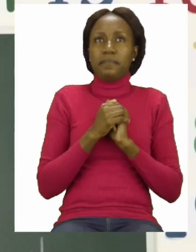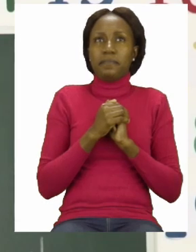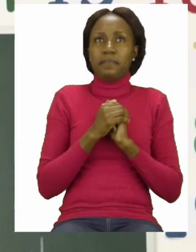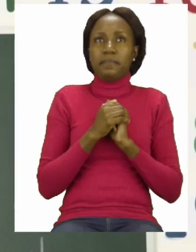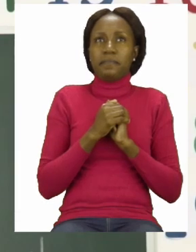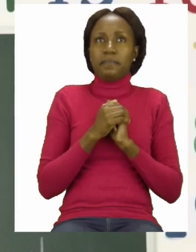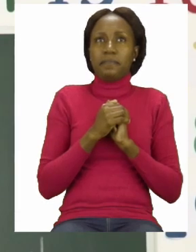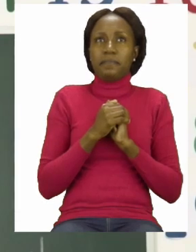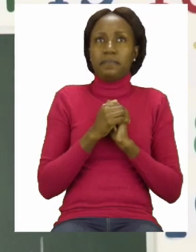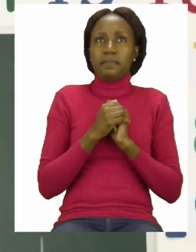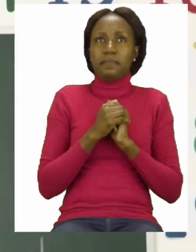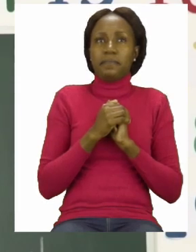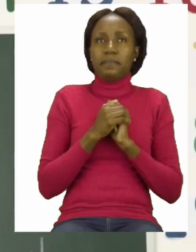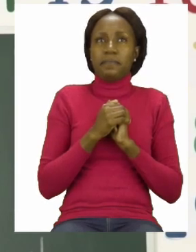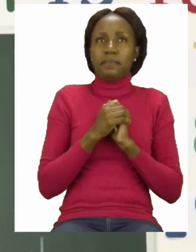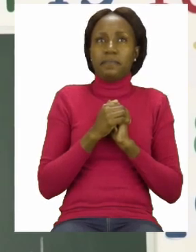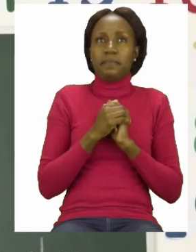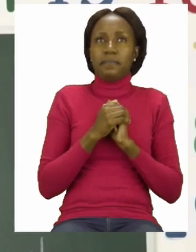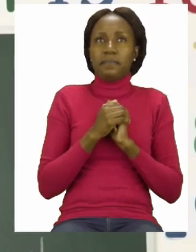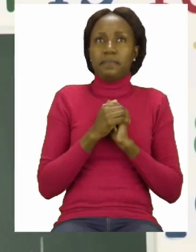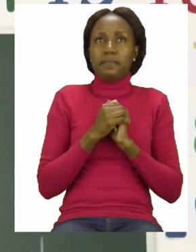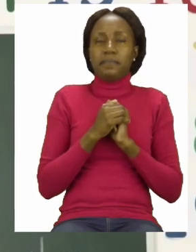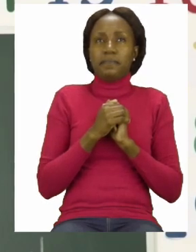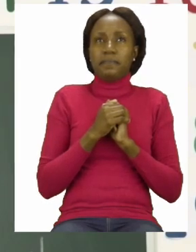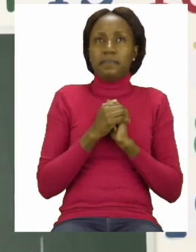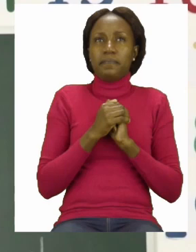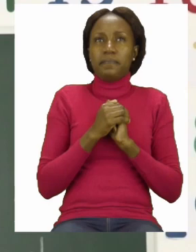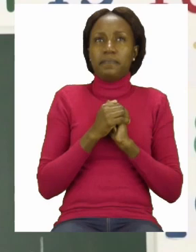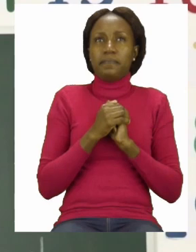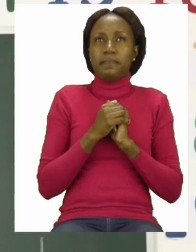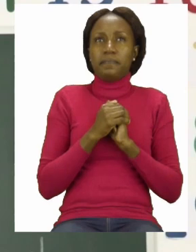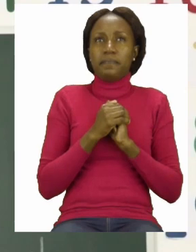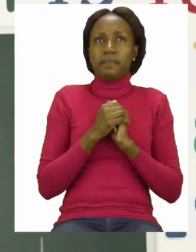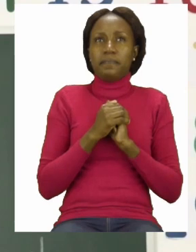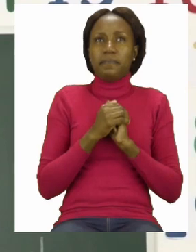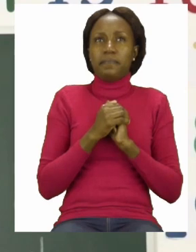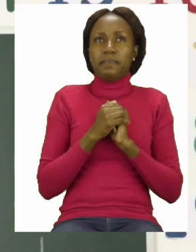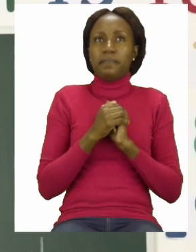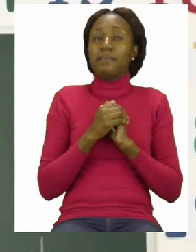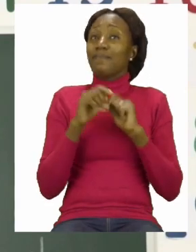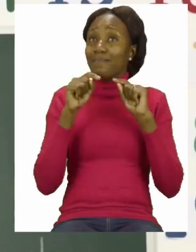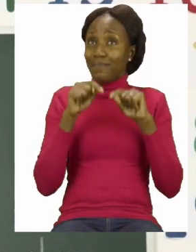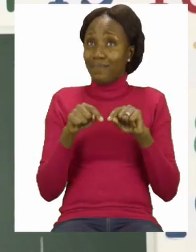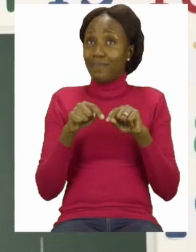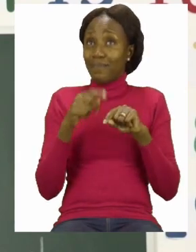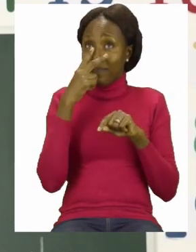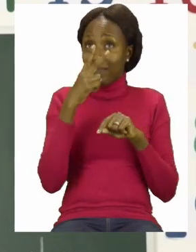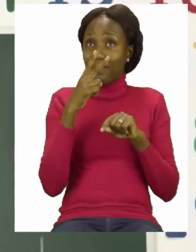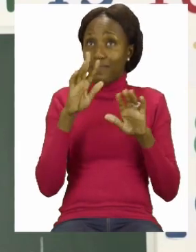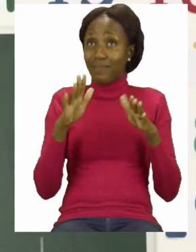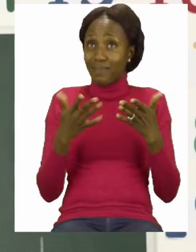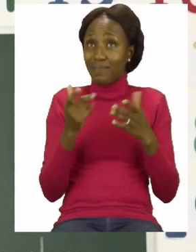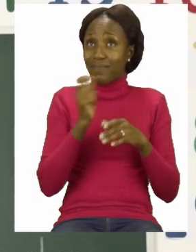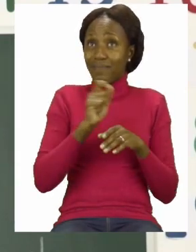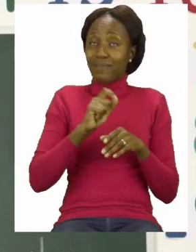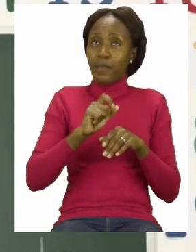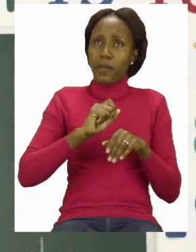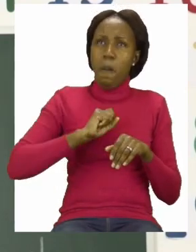first across and second across. And this is how we do capital letter